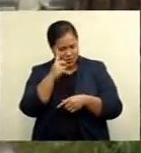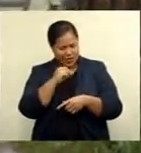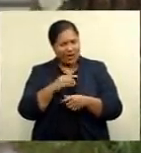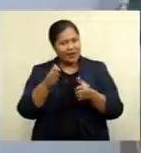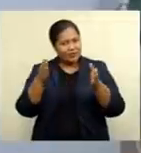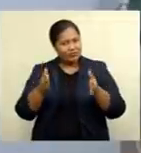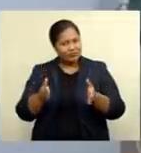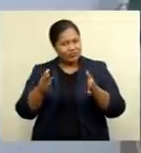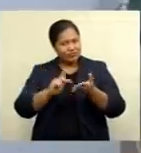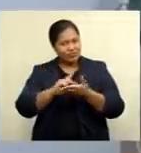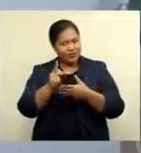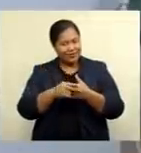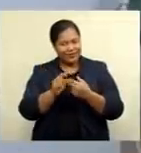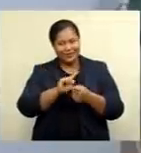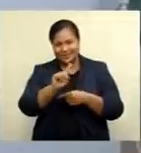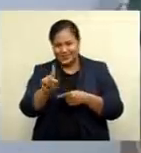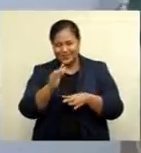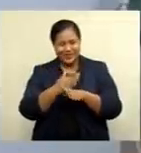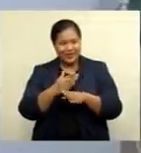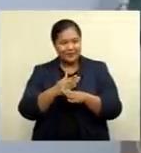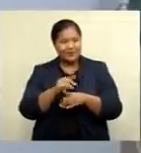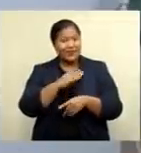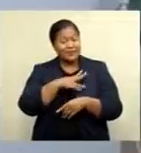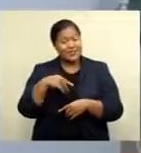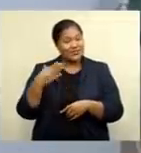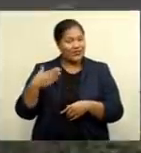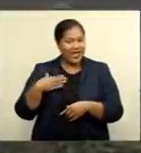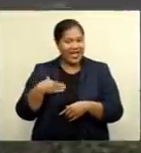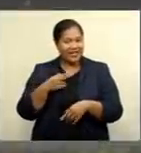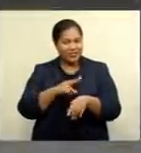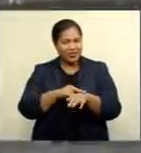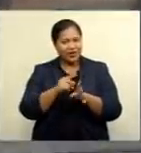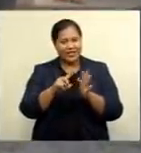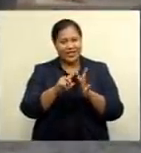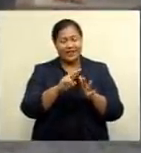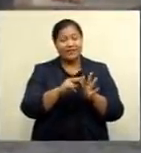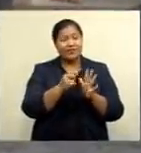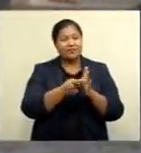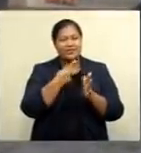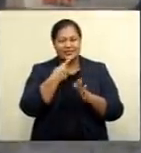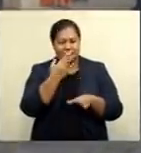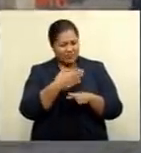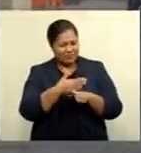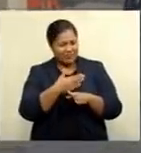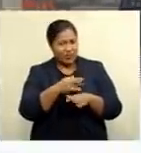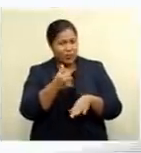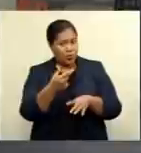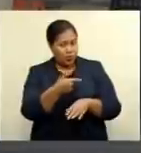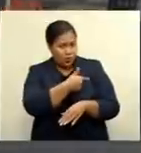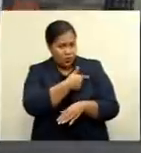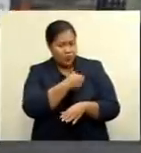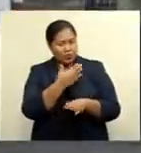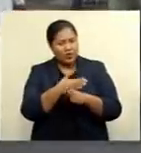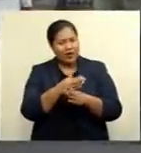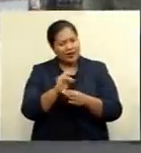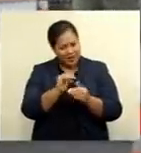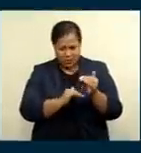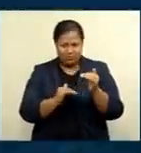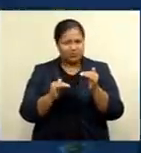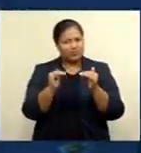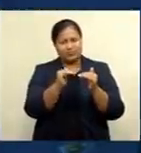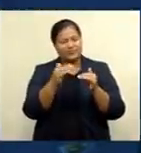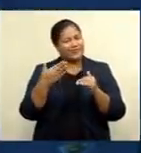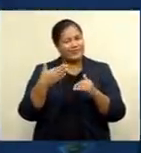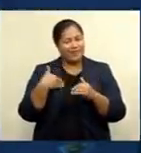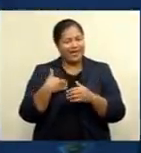there. Minister for Health Dr. Nambete says the vaccination effort in the maritime island is progressing well.